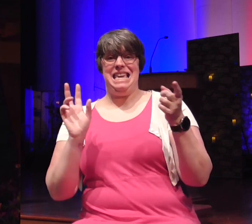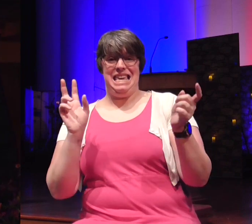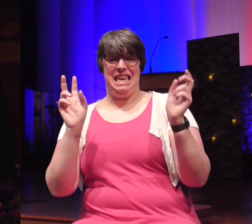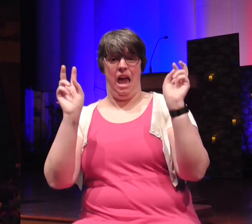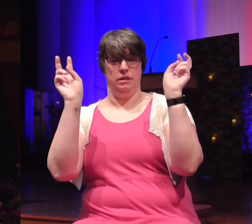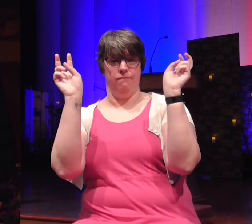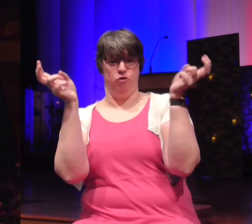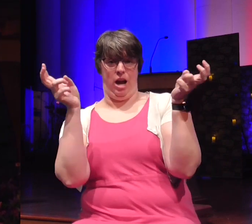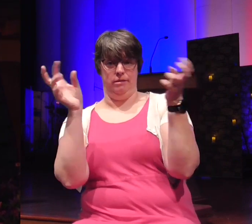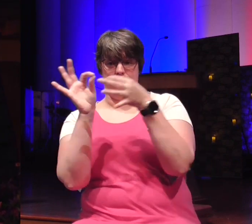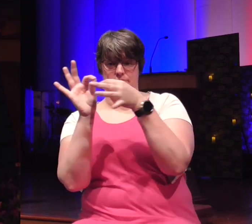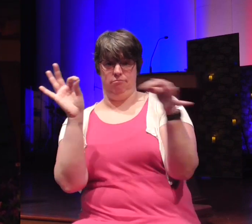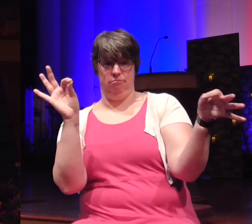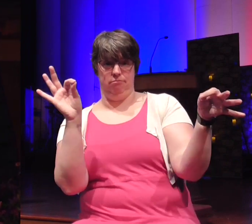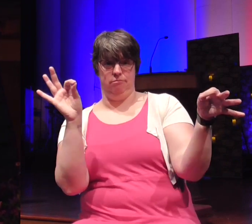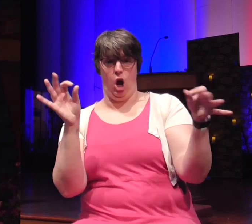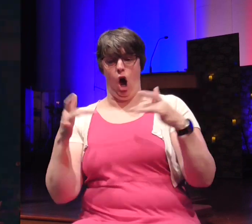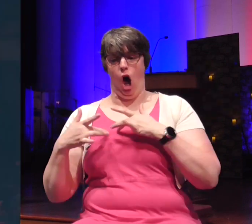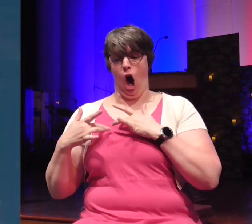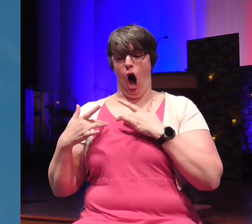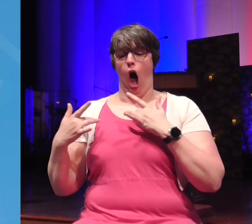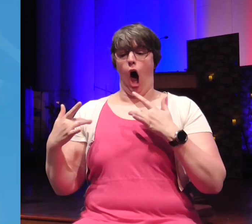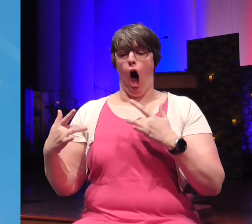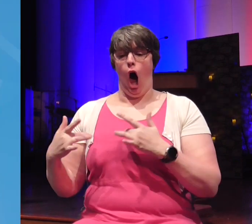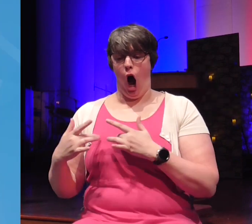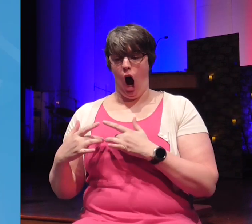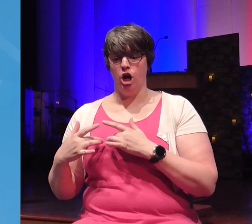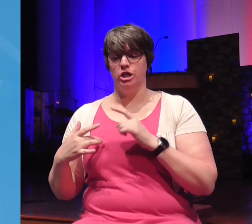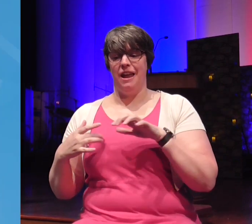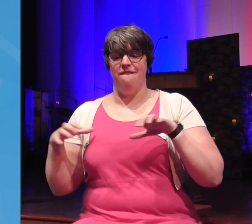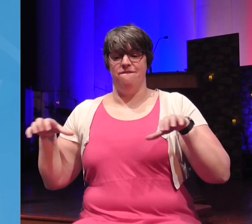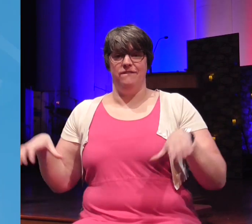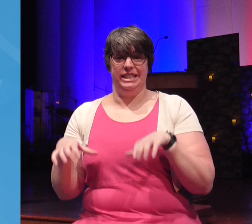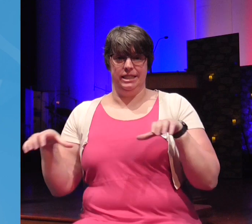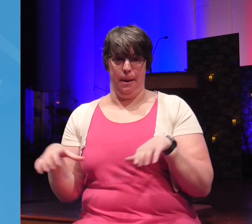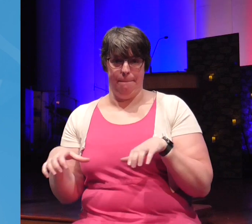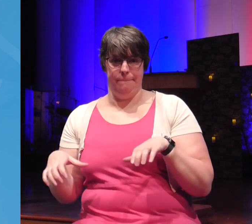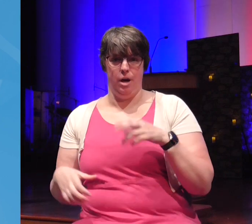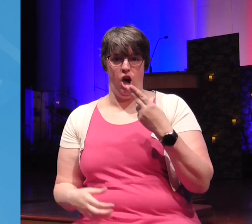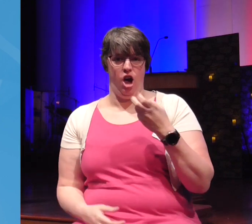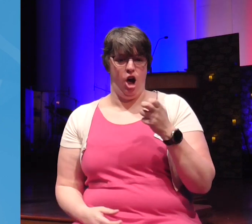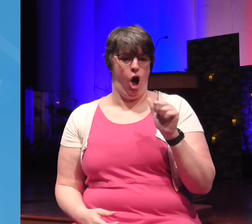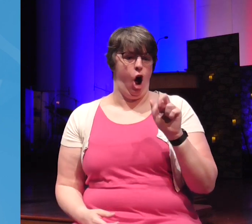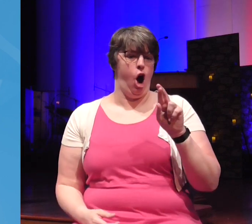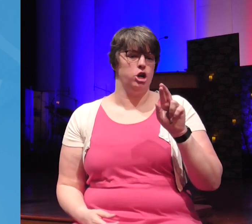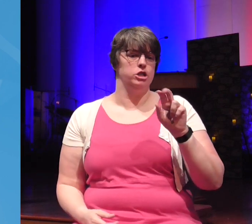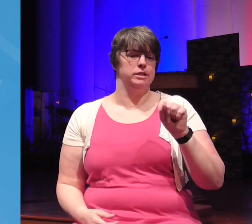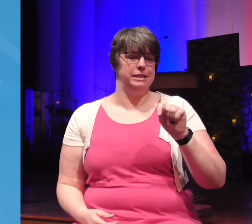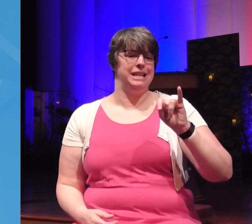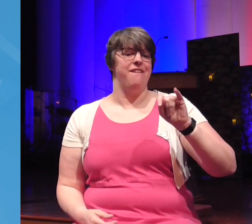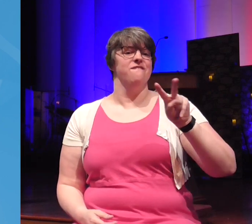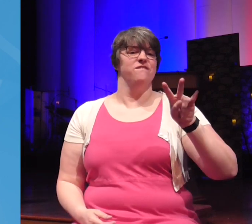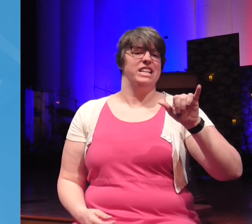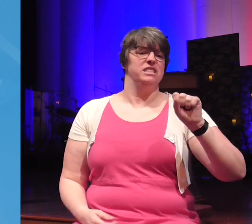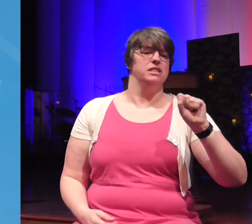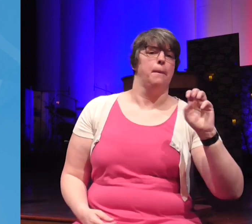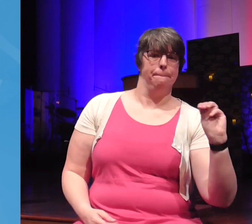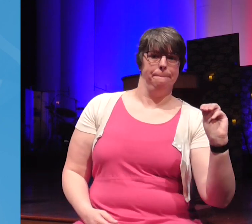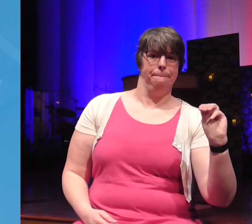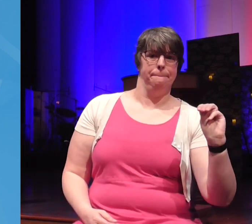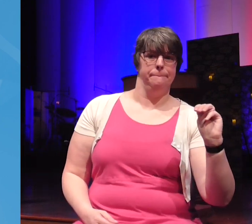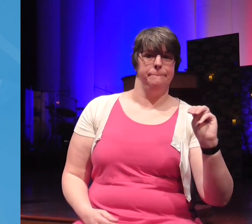love, heartivism. Heartivism. It's activism energized and guided by compassion